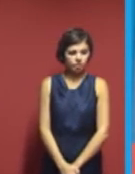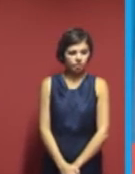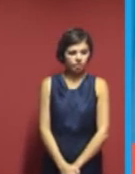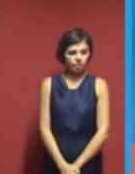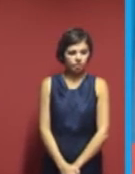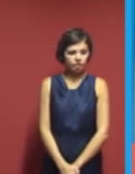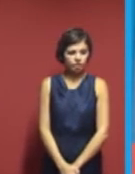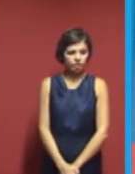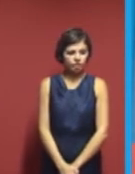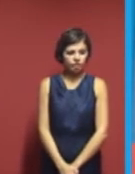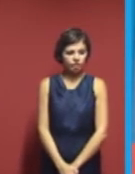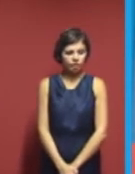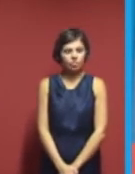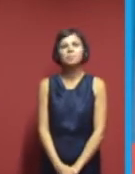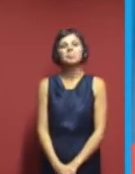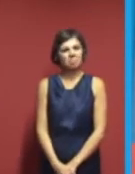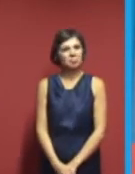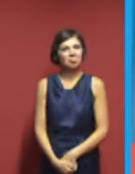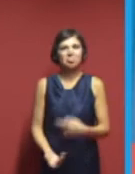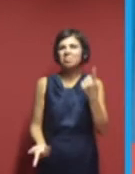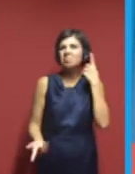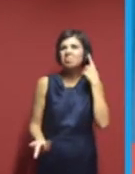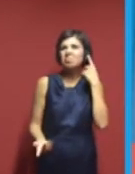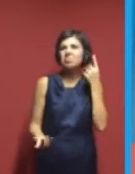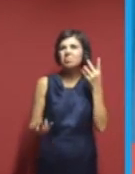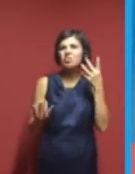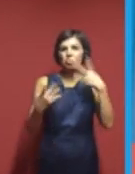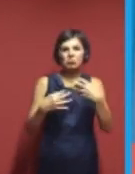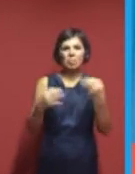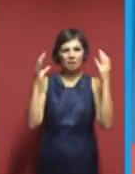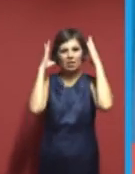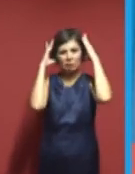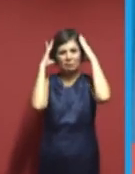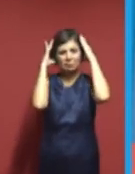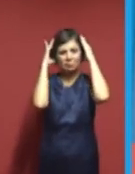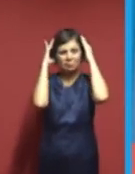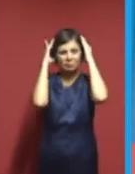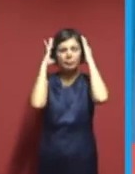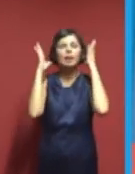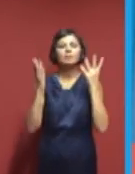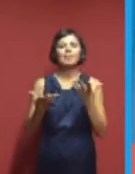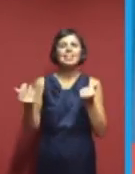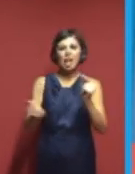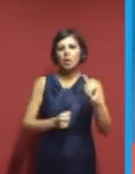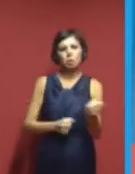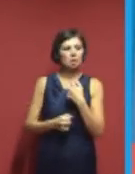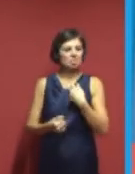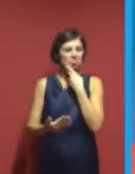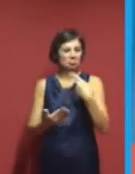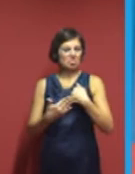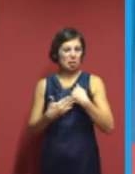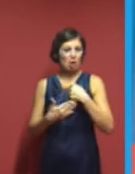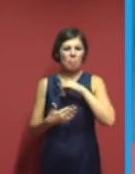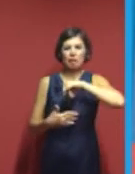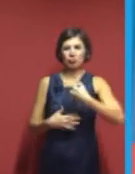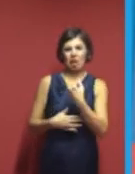Hello. Oh, great. Hi, everyone. My name's Jen, and I'm the co-executive director of Maker Kids. We're one